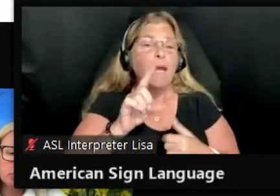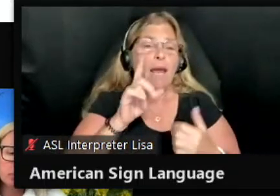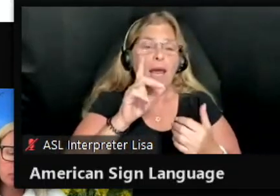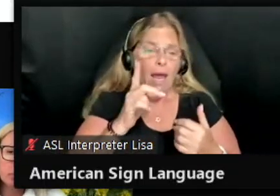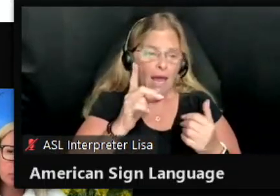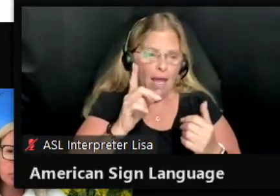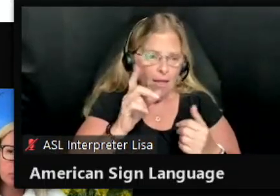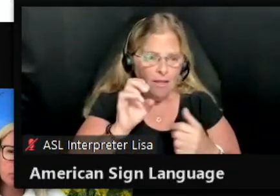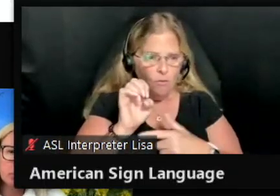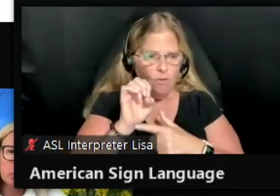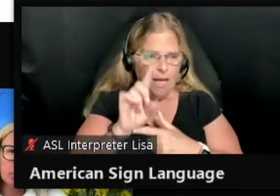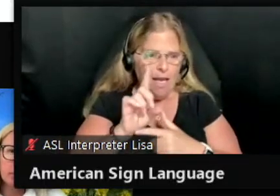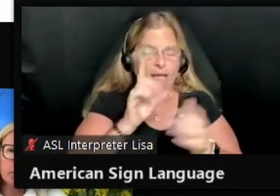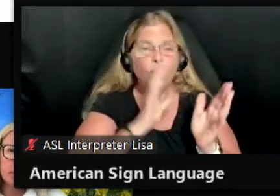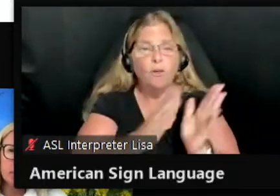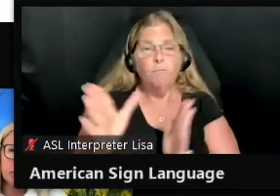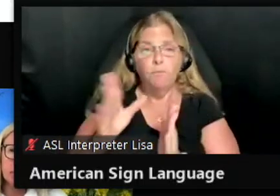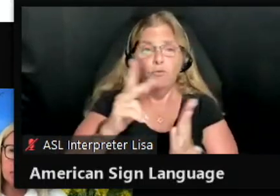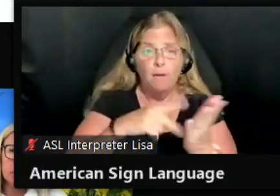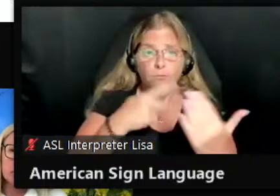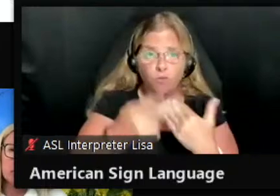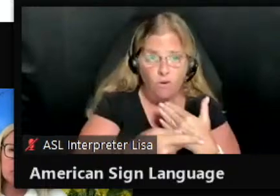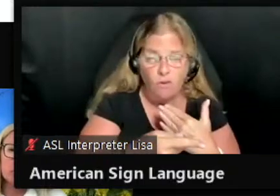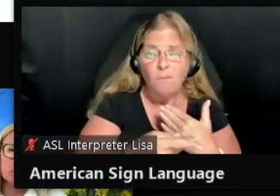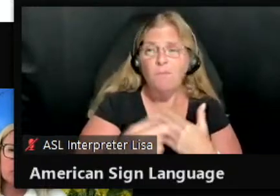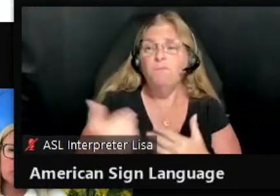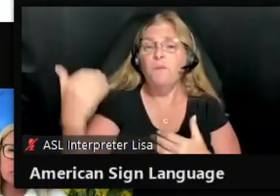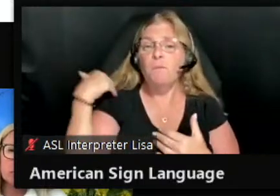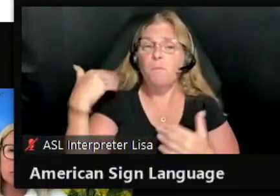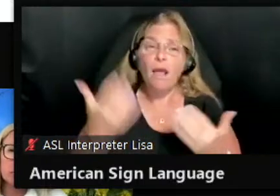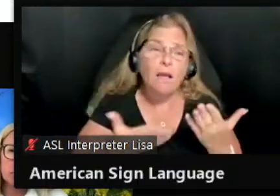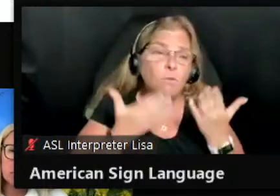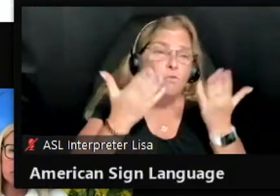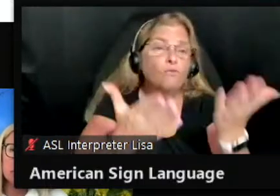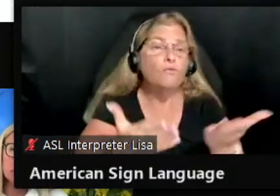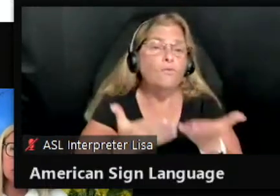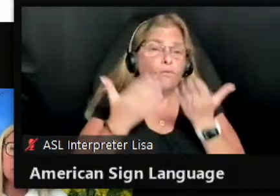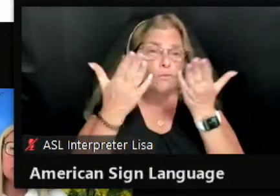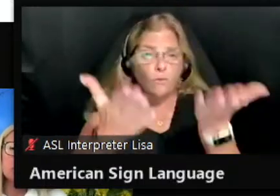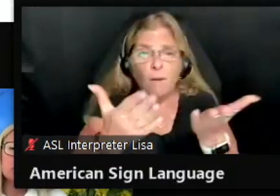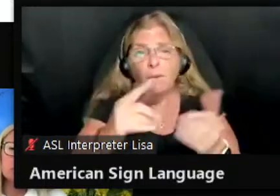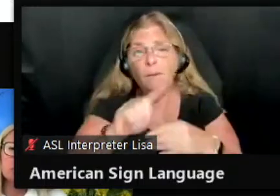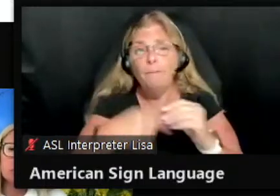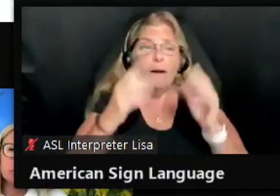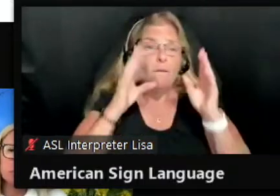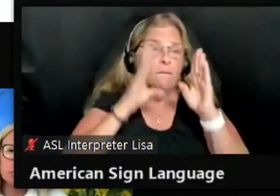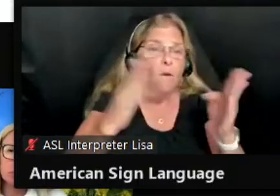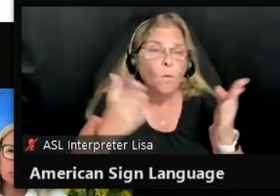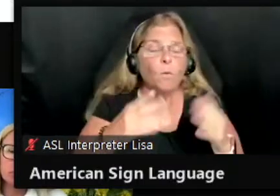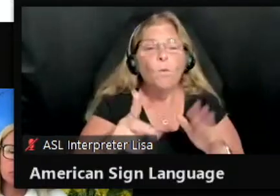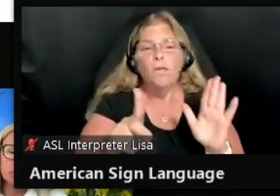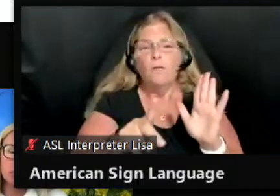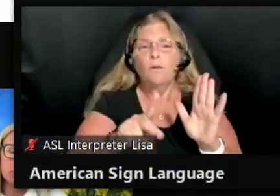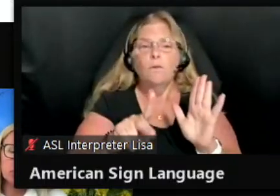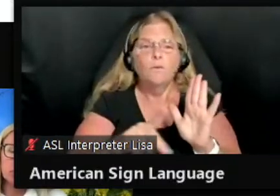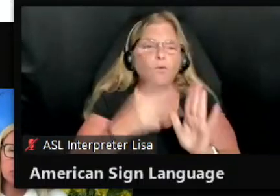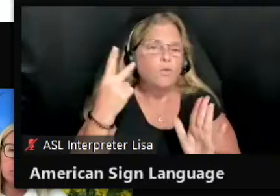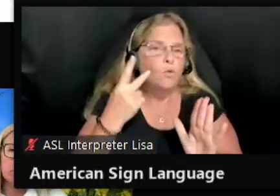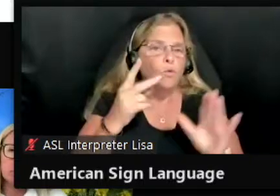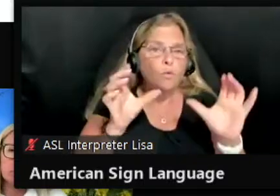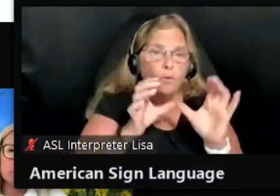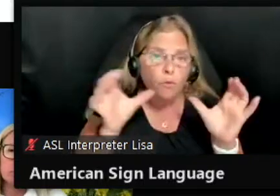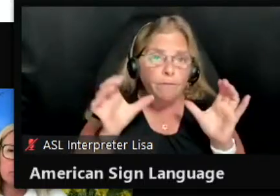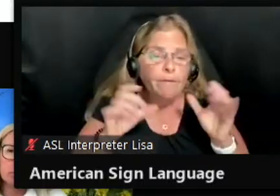that. If you look at past recommendations, there have been past recommendations about focusing on dual certification.